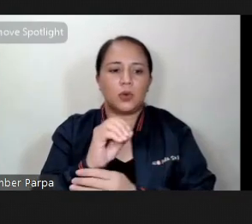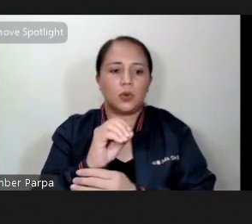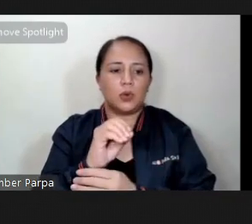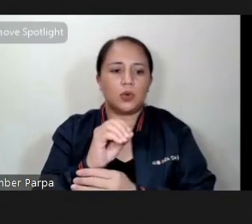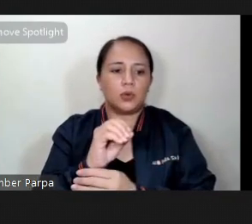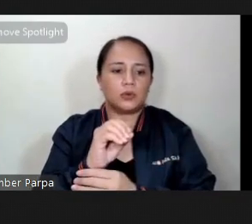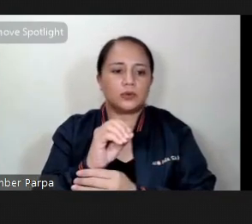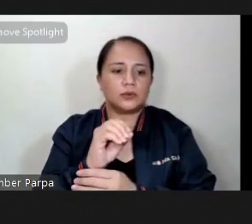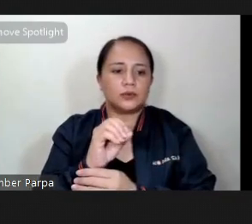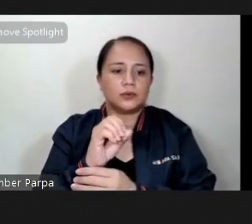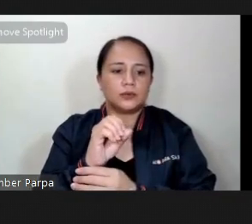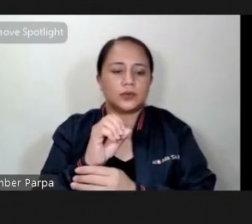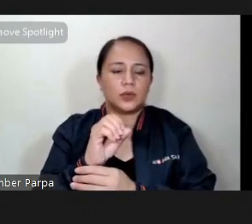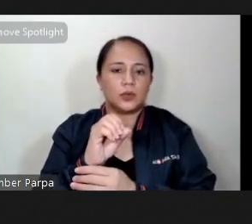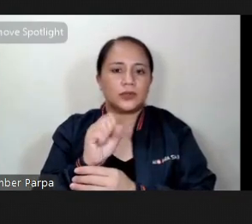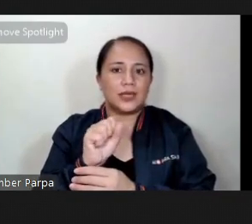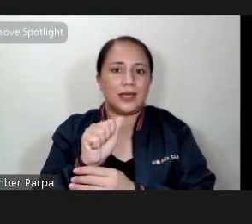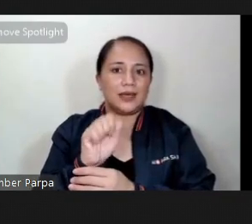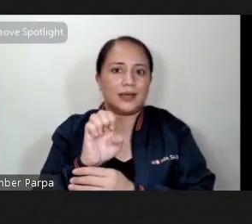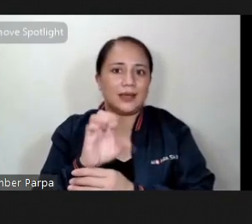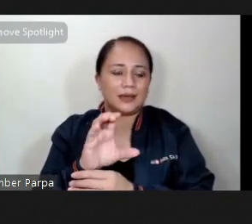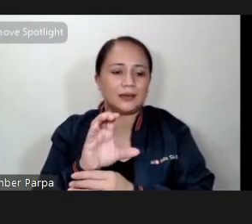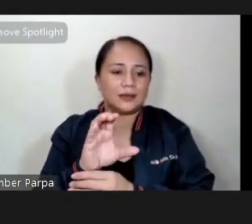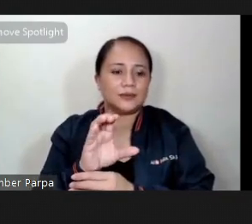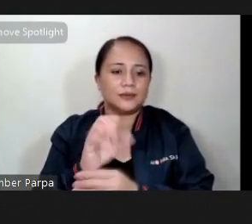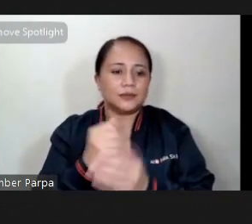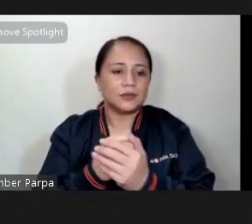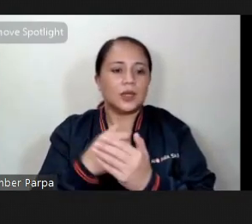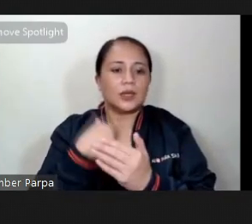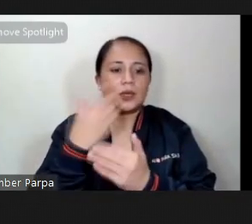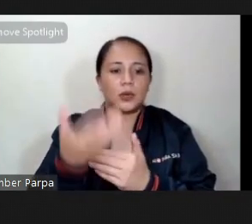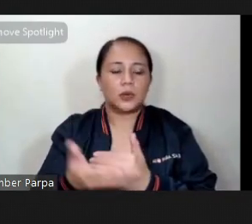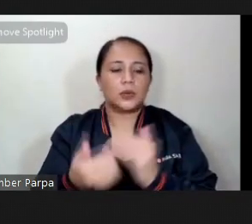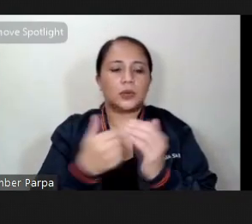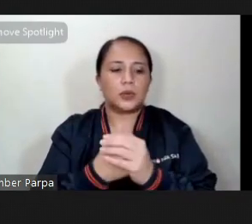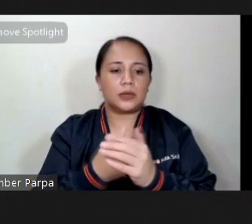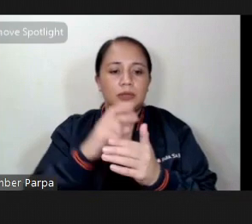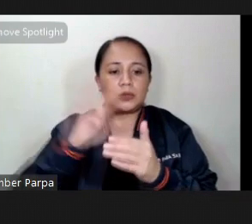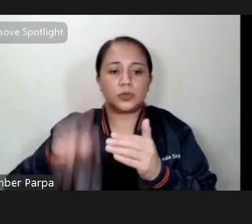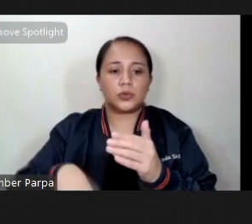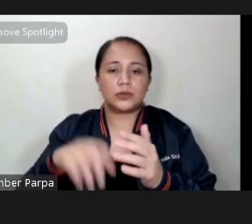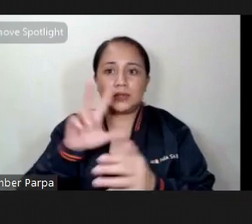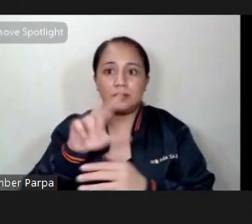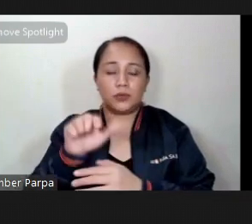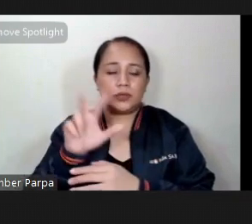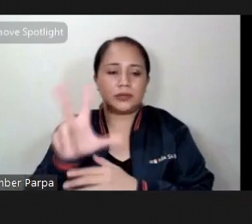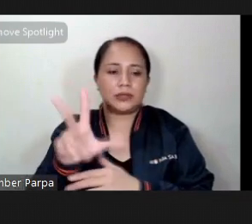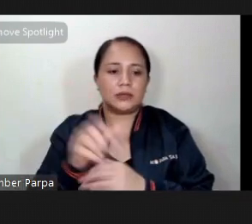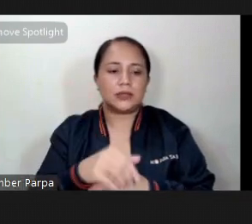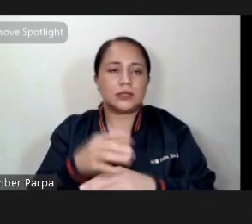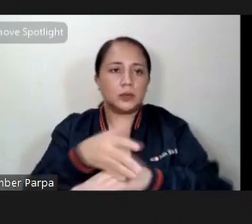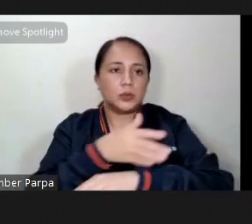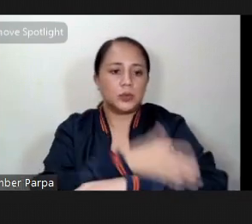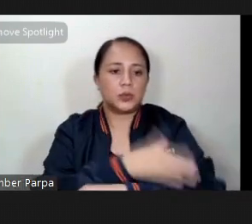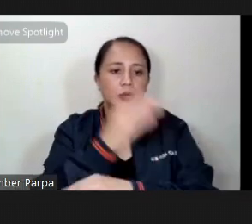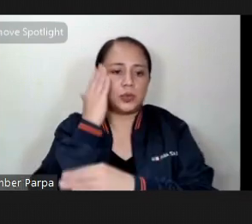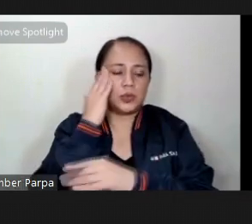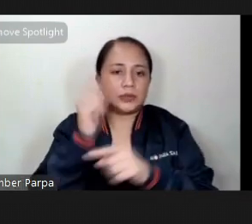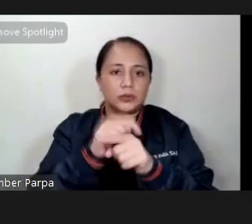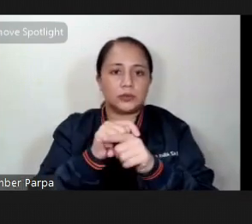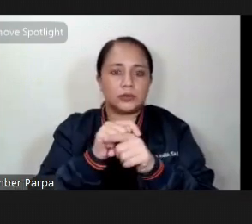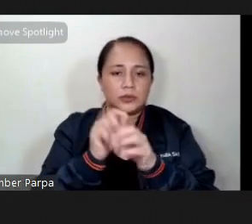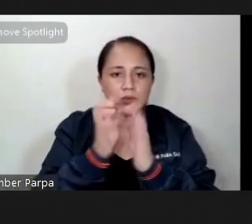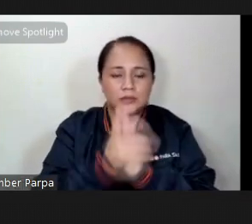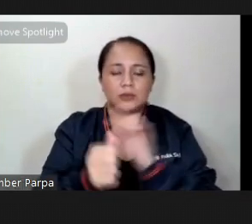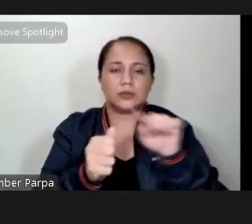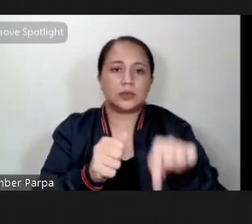improved. And our last output would be output 3.3, the improved knowledge and capacity of boys and